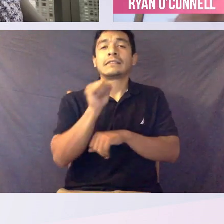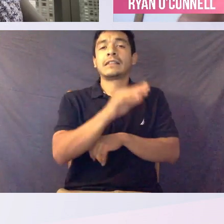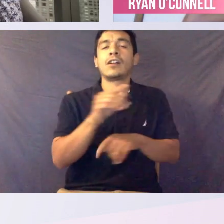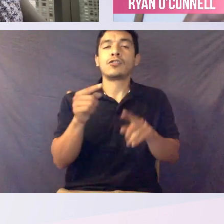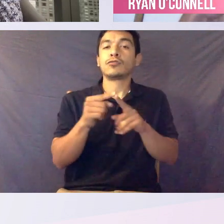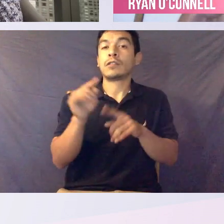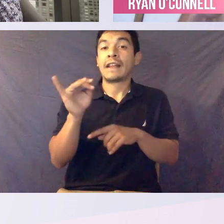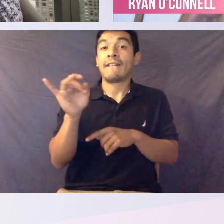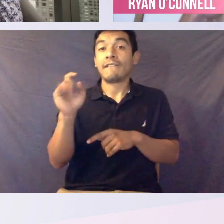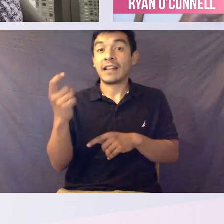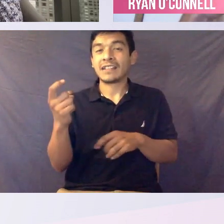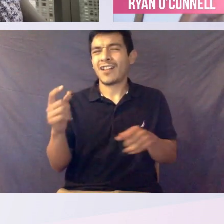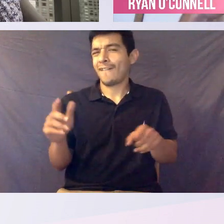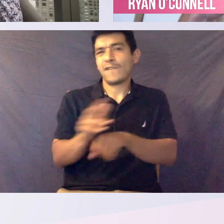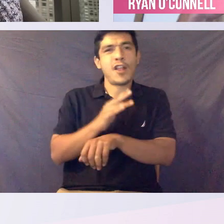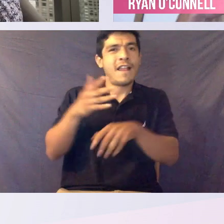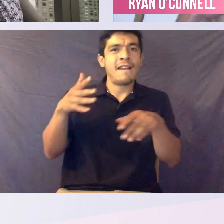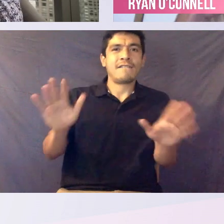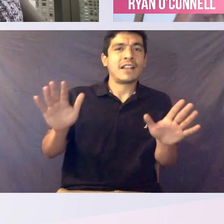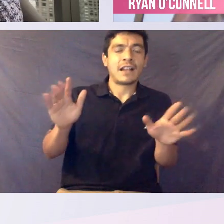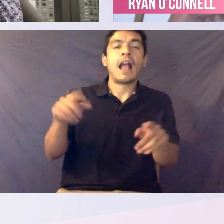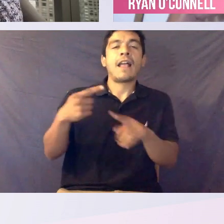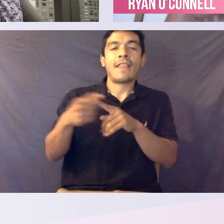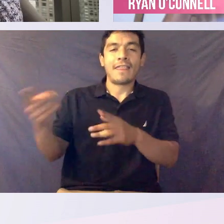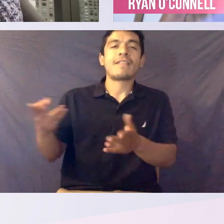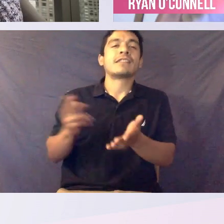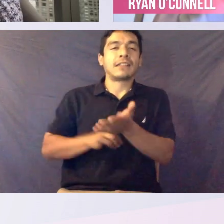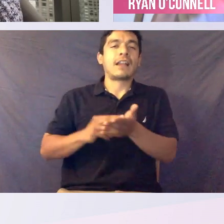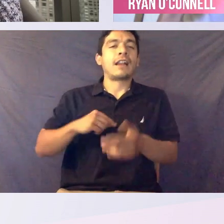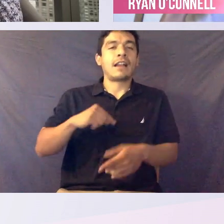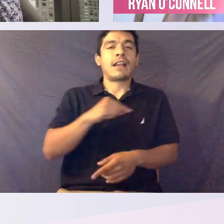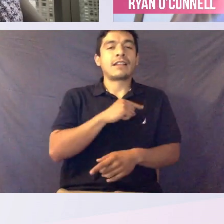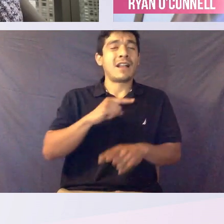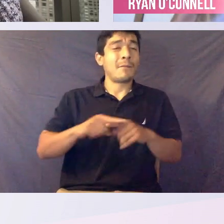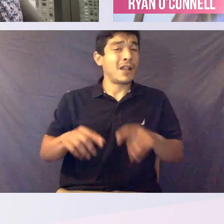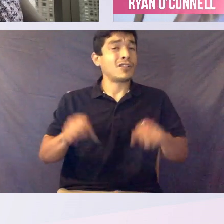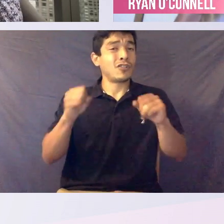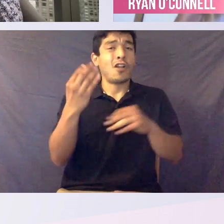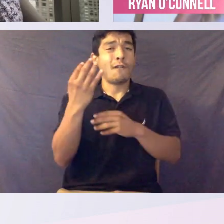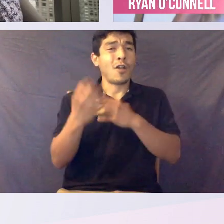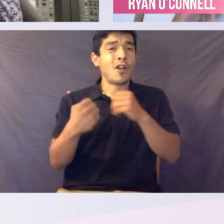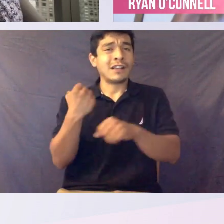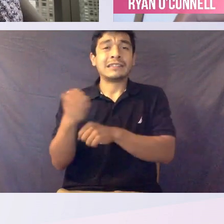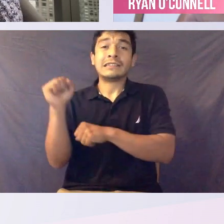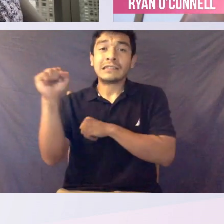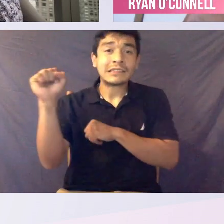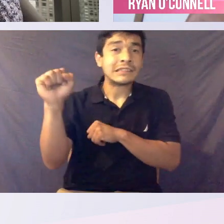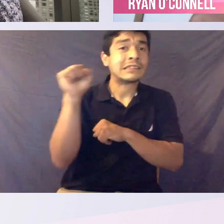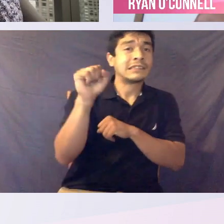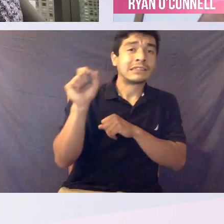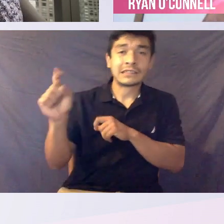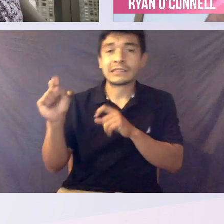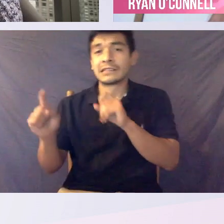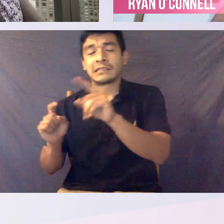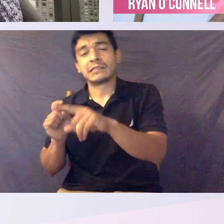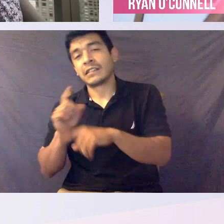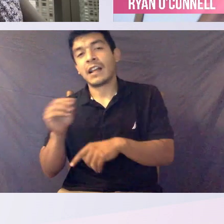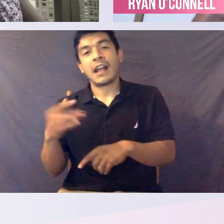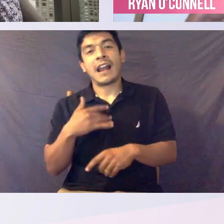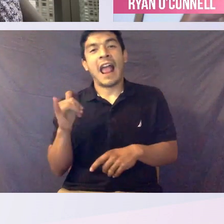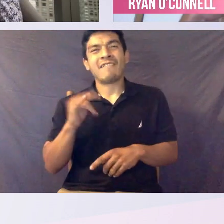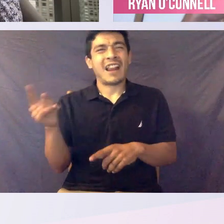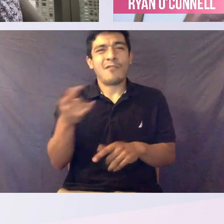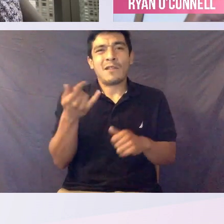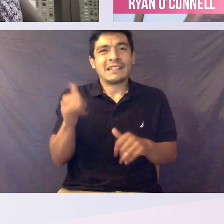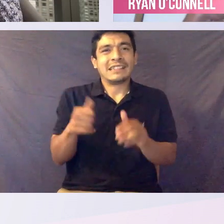Netflix like fully finished, and then they greenlit us. But it took 4 years door to door, and I still feel like we kind of like snuck in through the